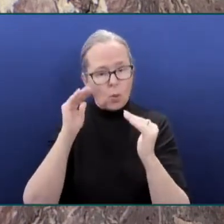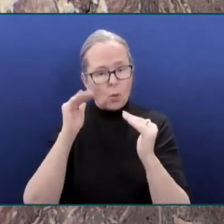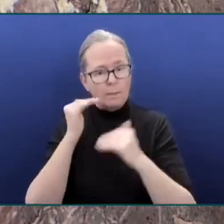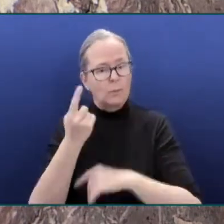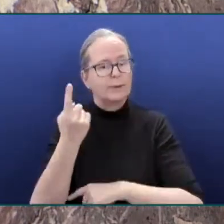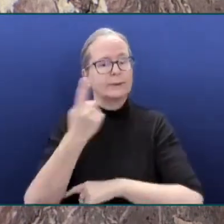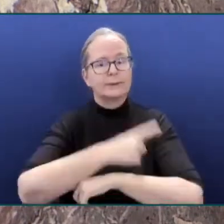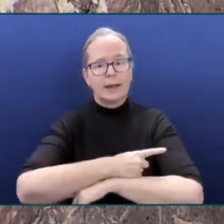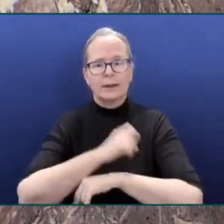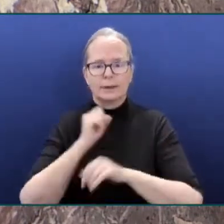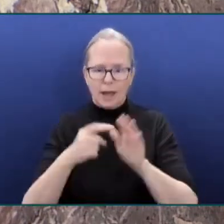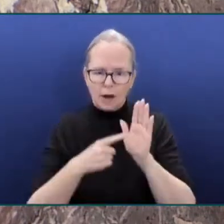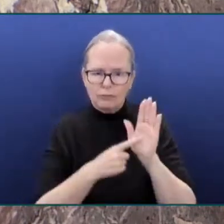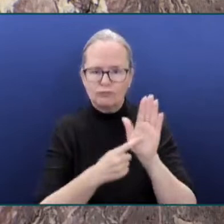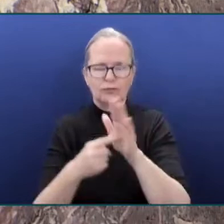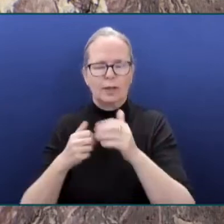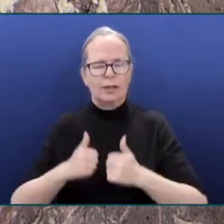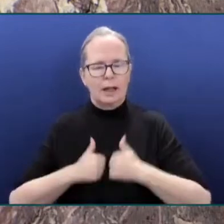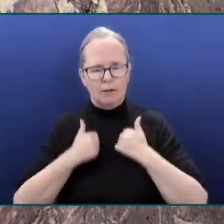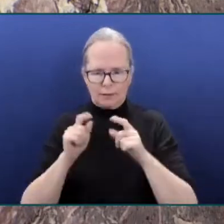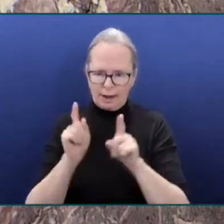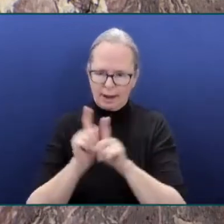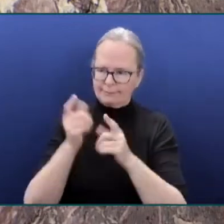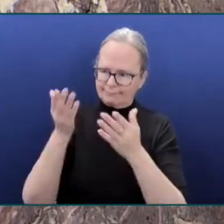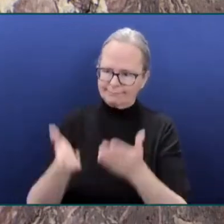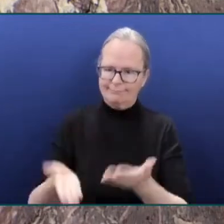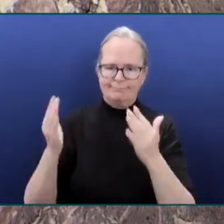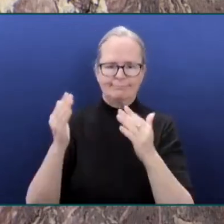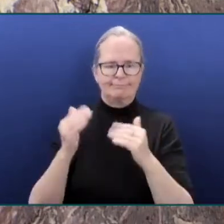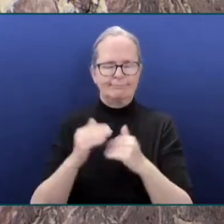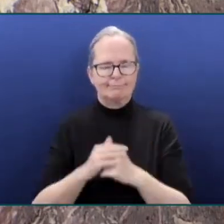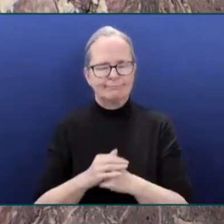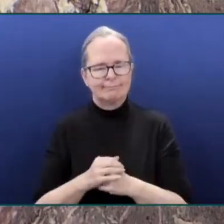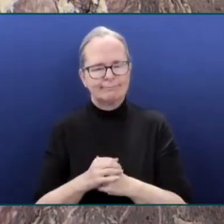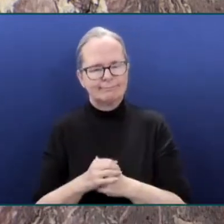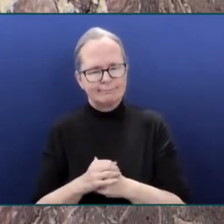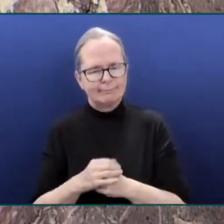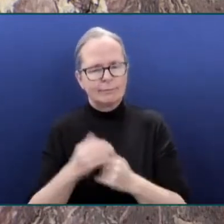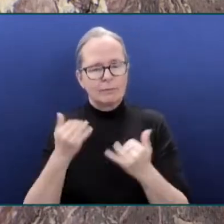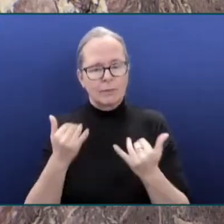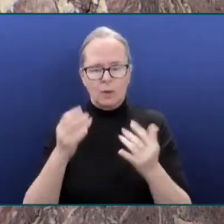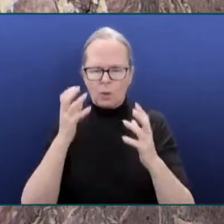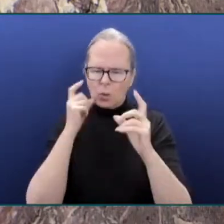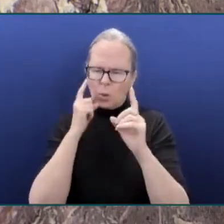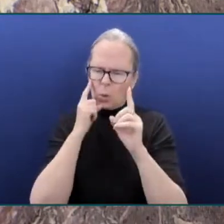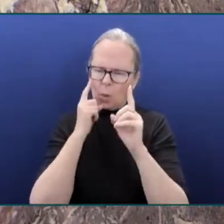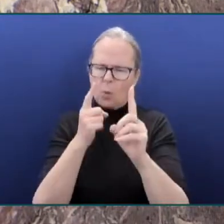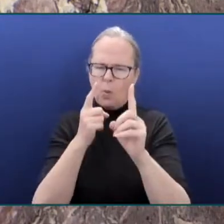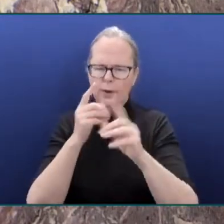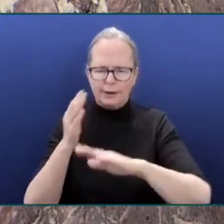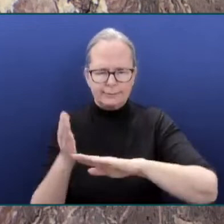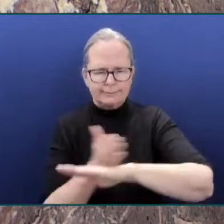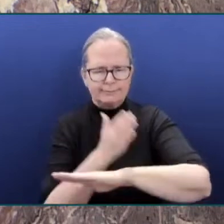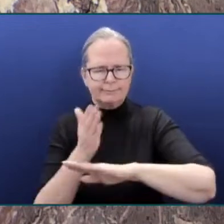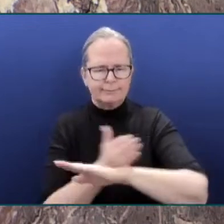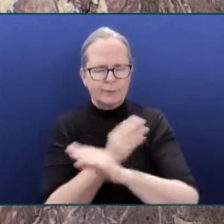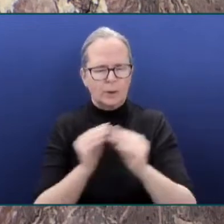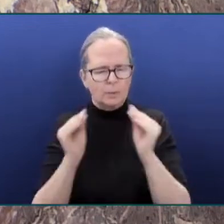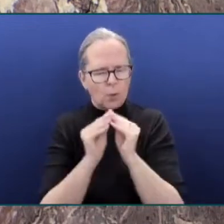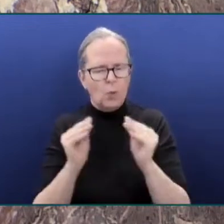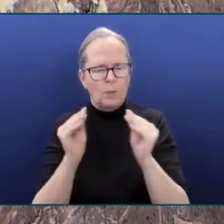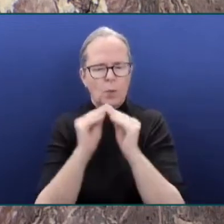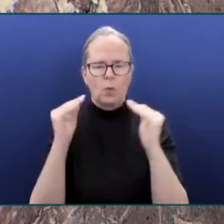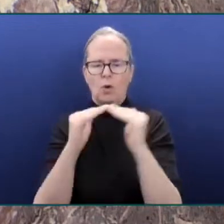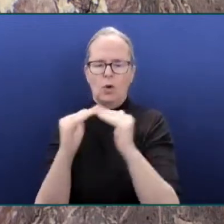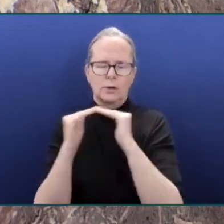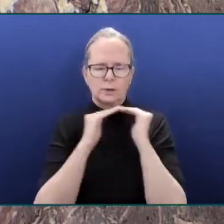implement policies that work towards the equality and respect of transgender people in the workplace, schools, and